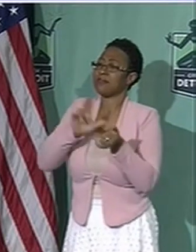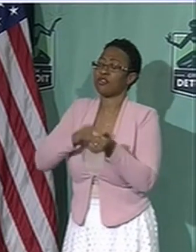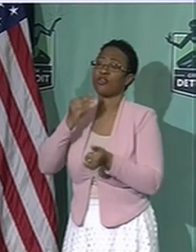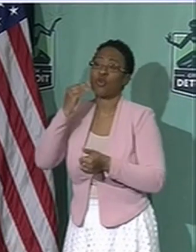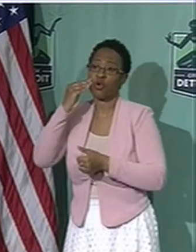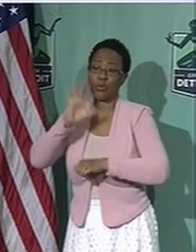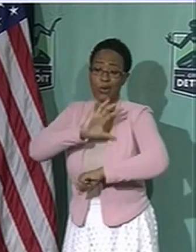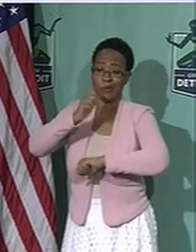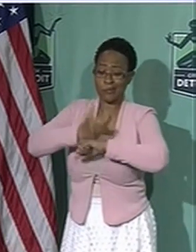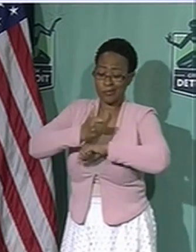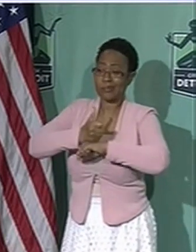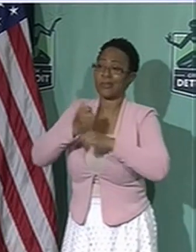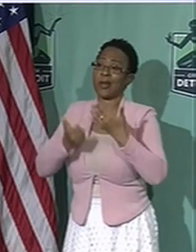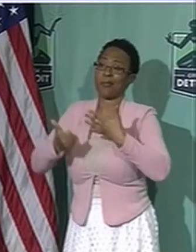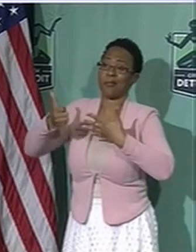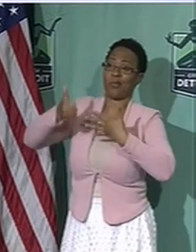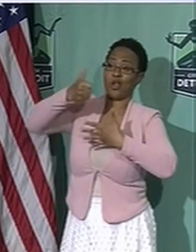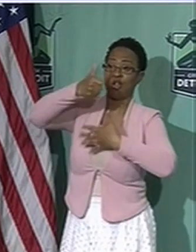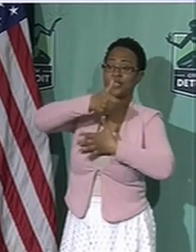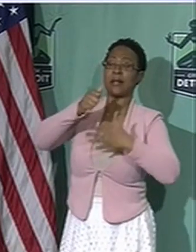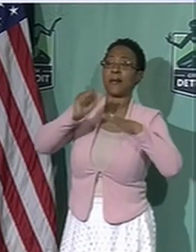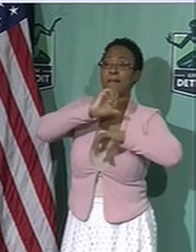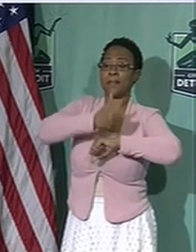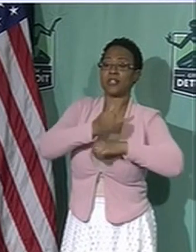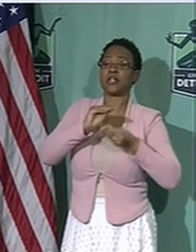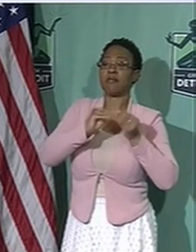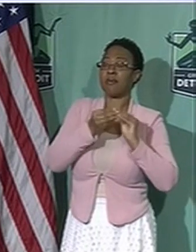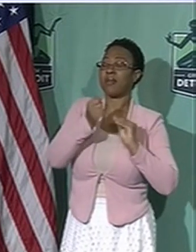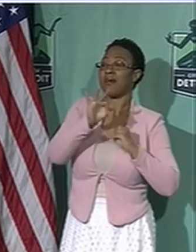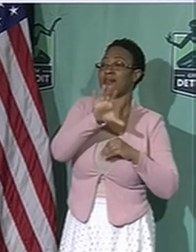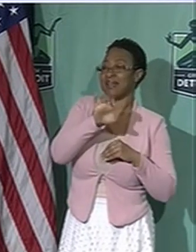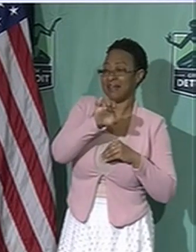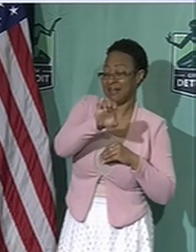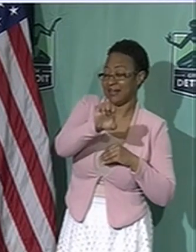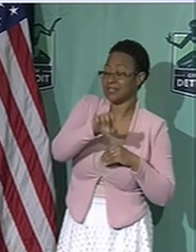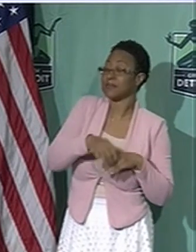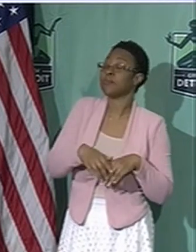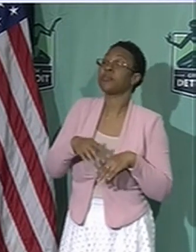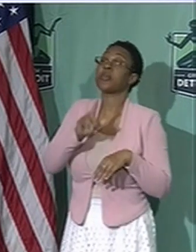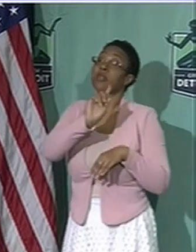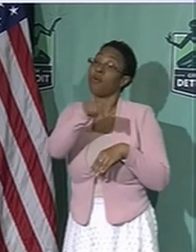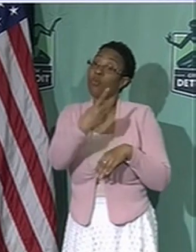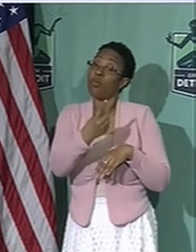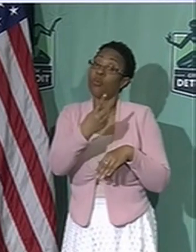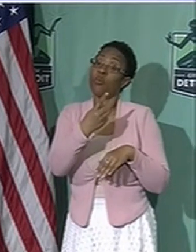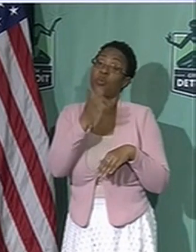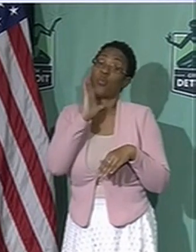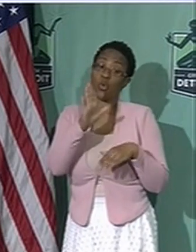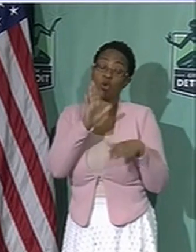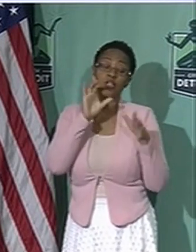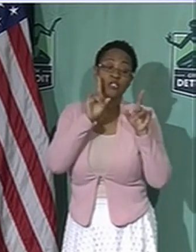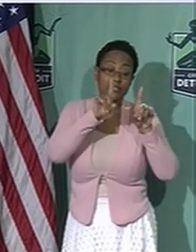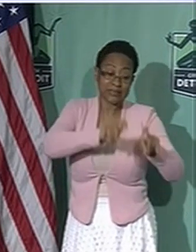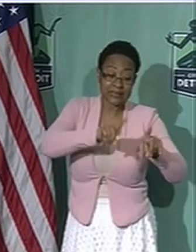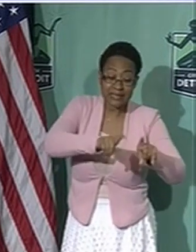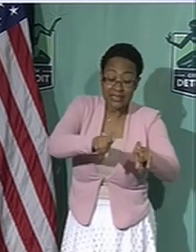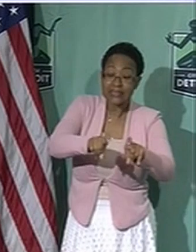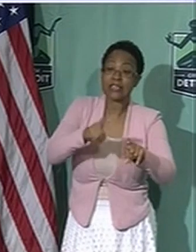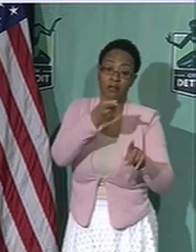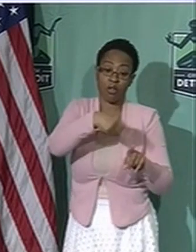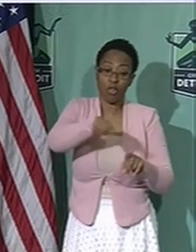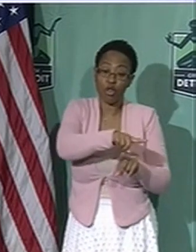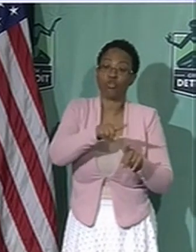of prioritizing based upon the number of cases. Not only will we conduct testing, but we'll also